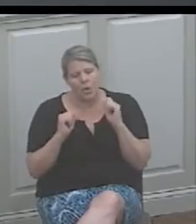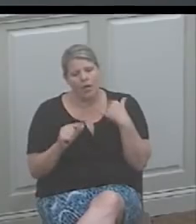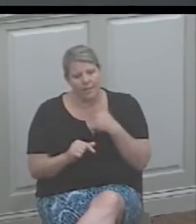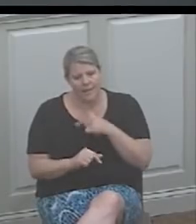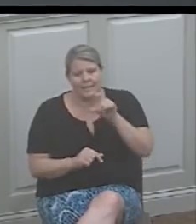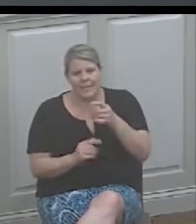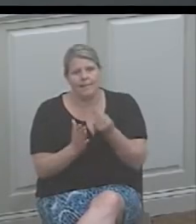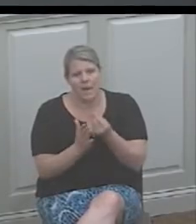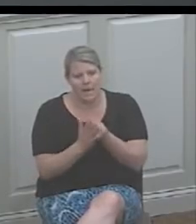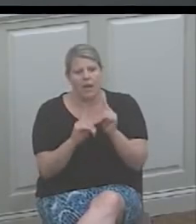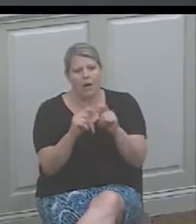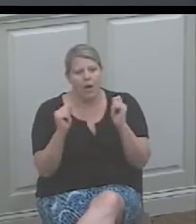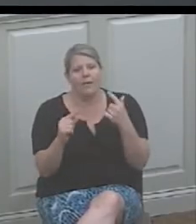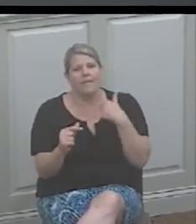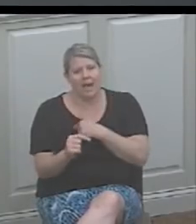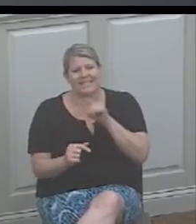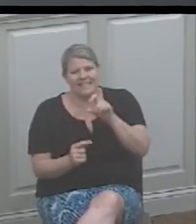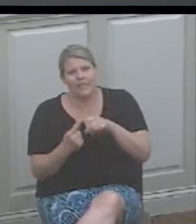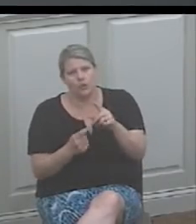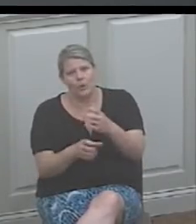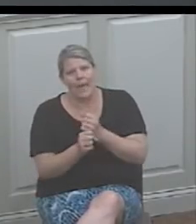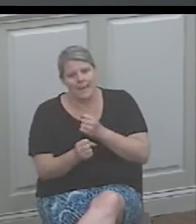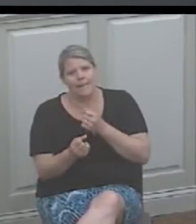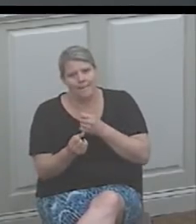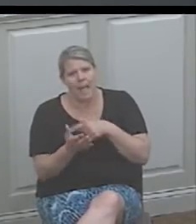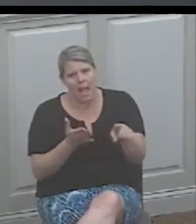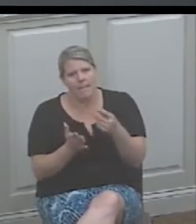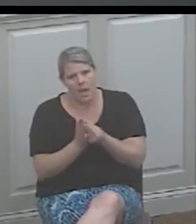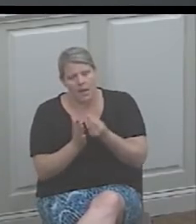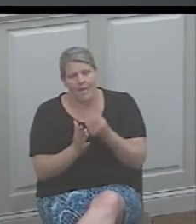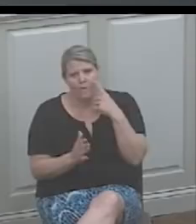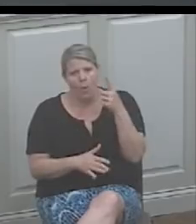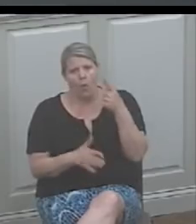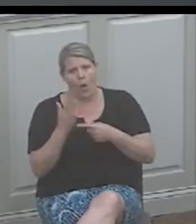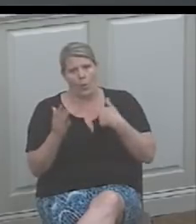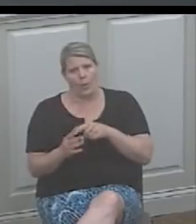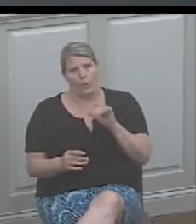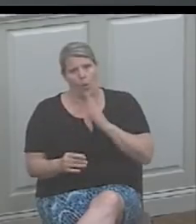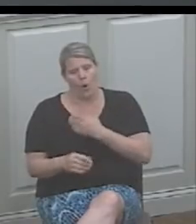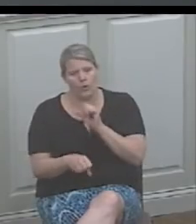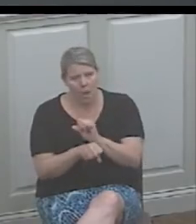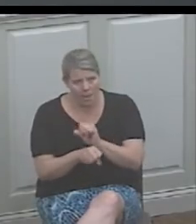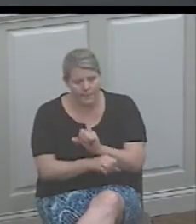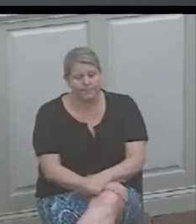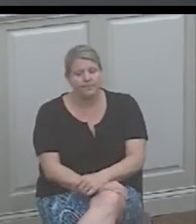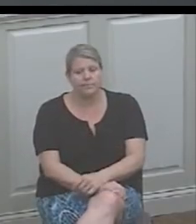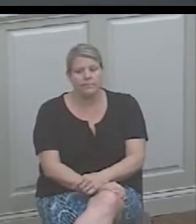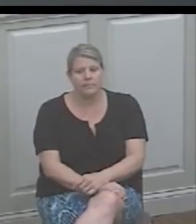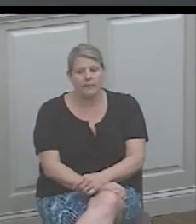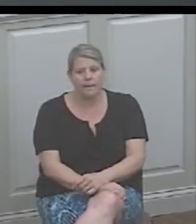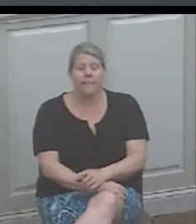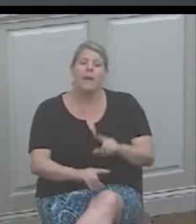Everybody needs to get paid for what they do. I think that's only fair. But to me, if